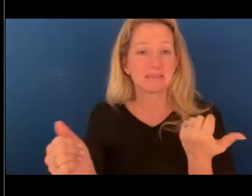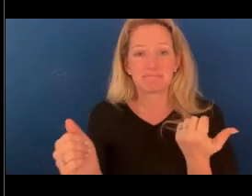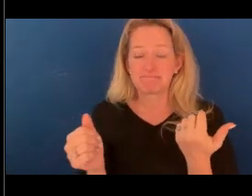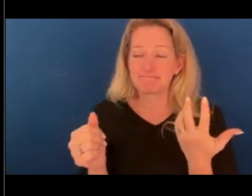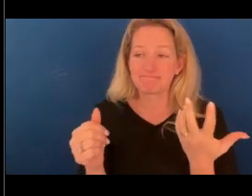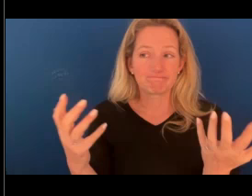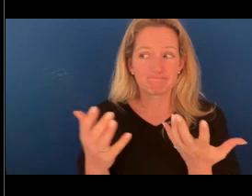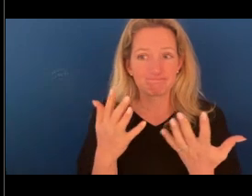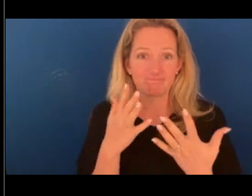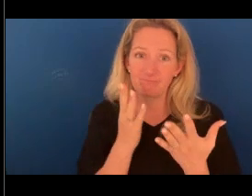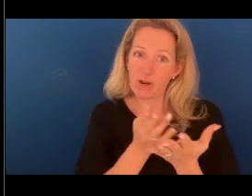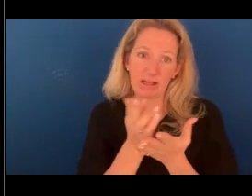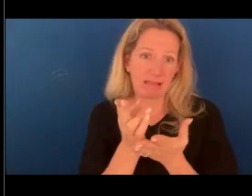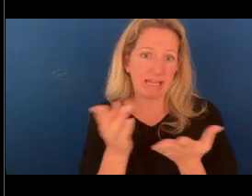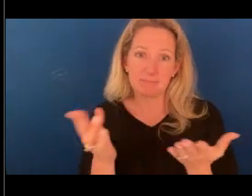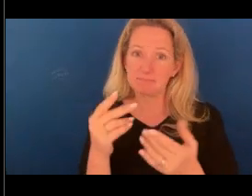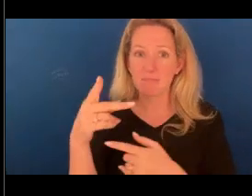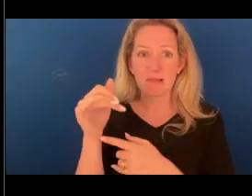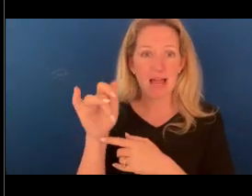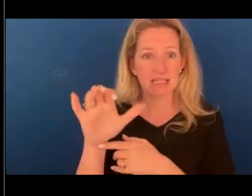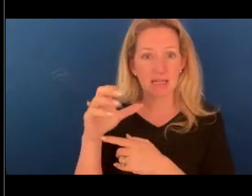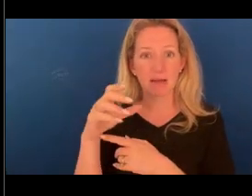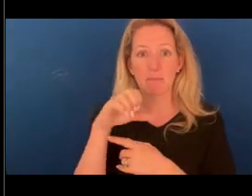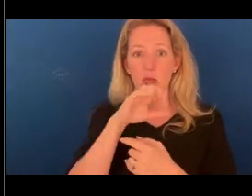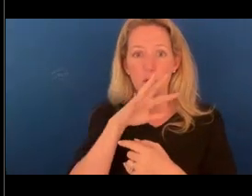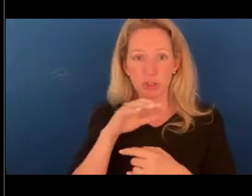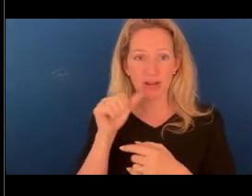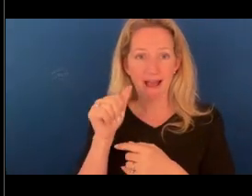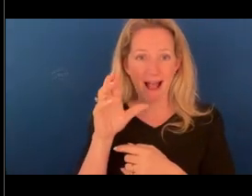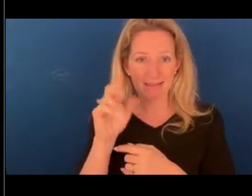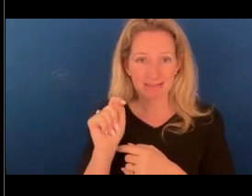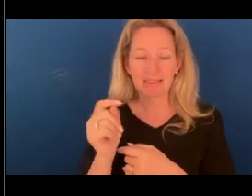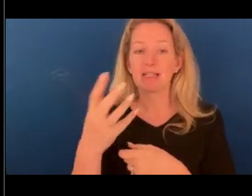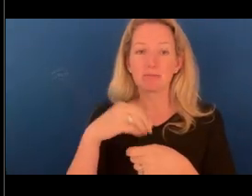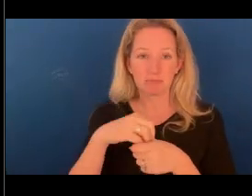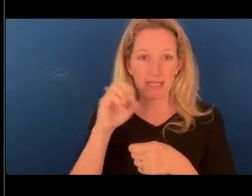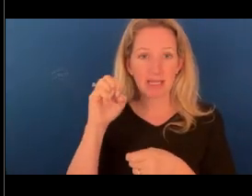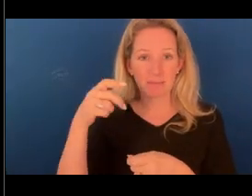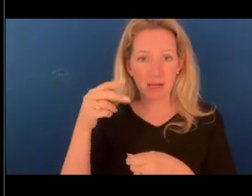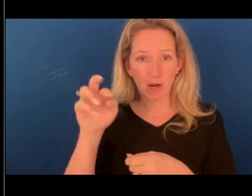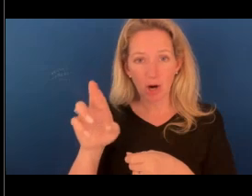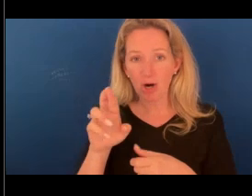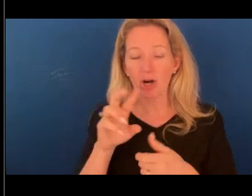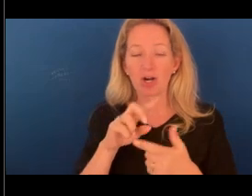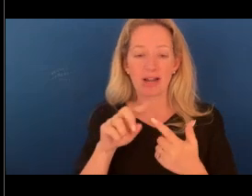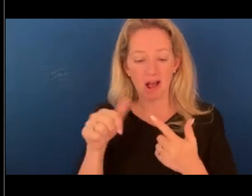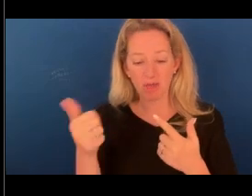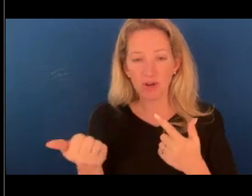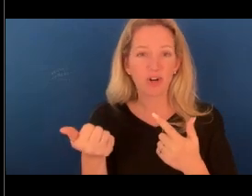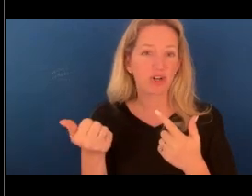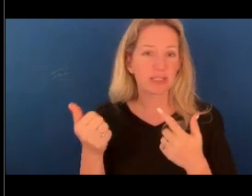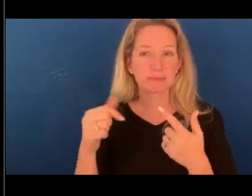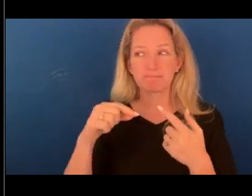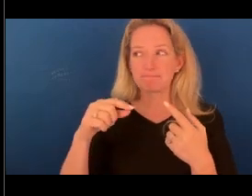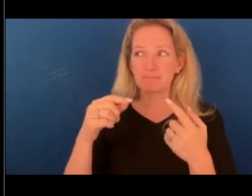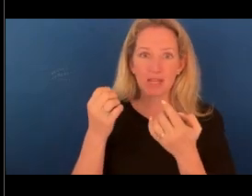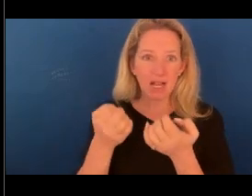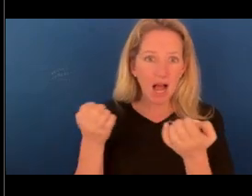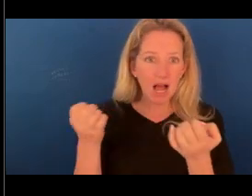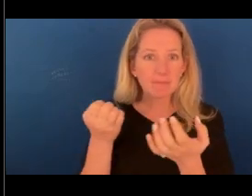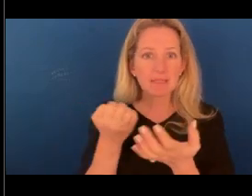from Plastic Pollution Act. That does incorporate EPR. It also incorporates other circular economy sorts of